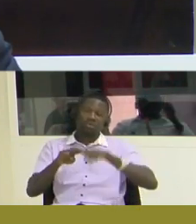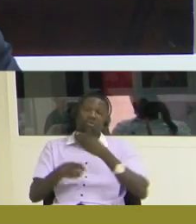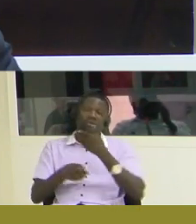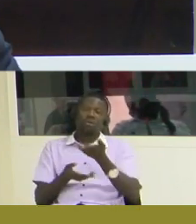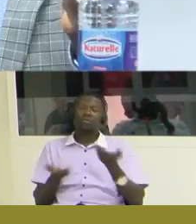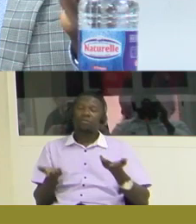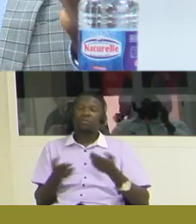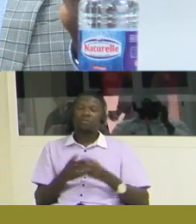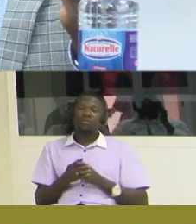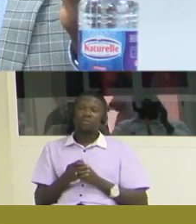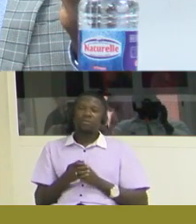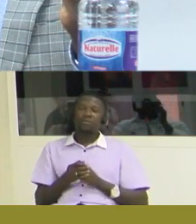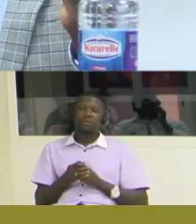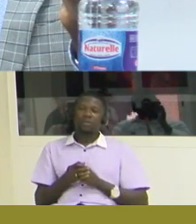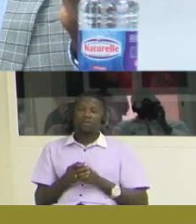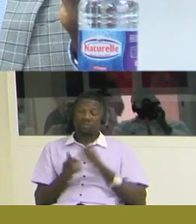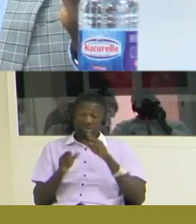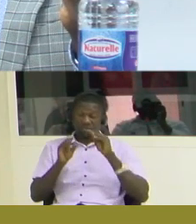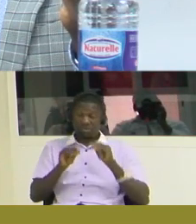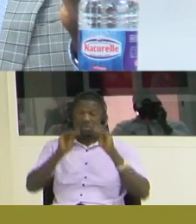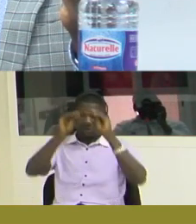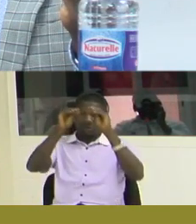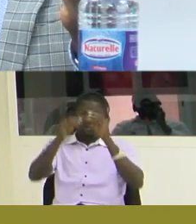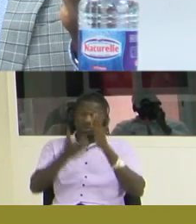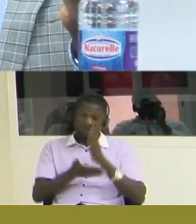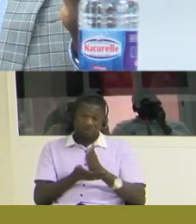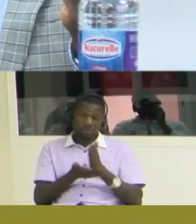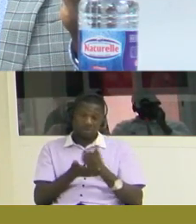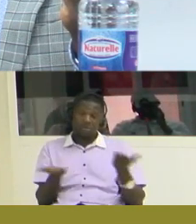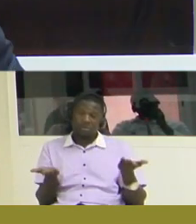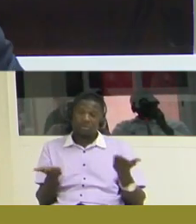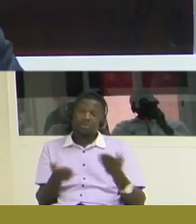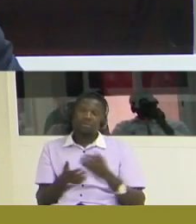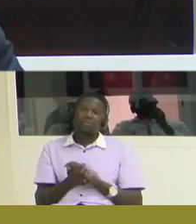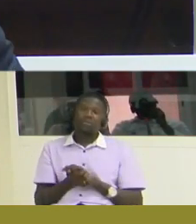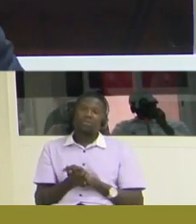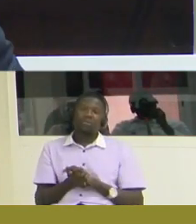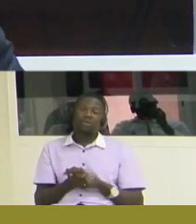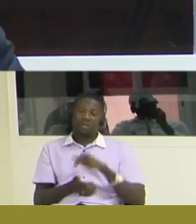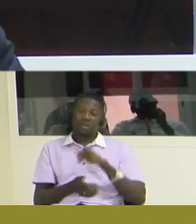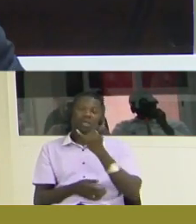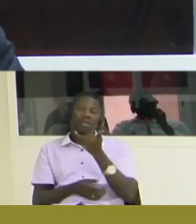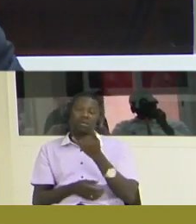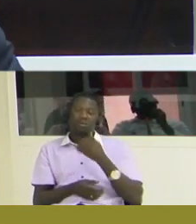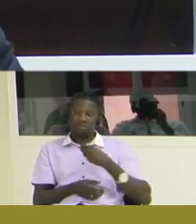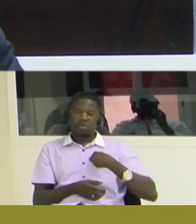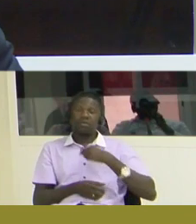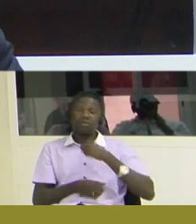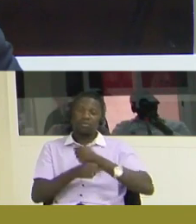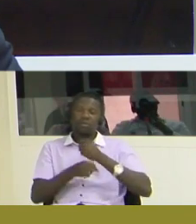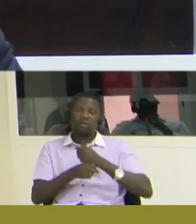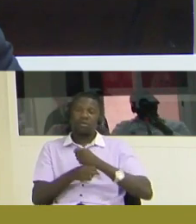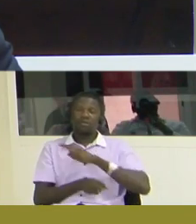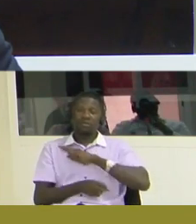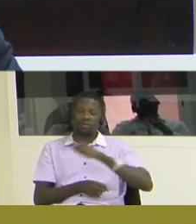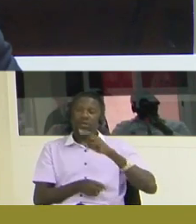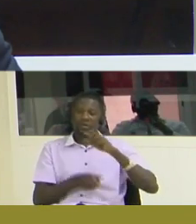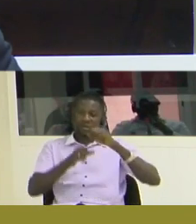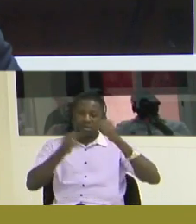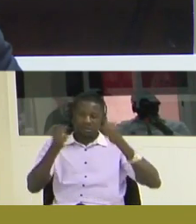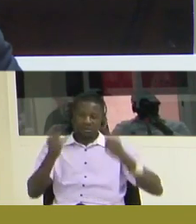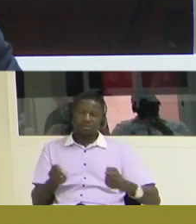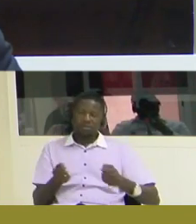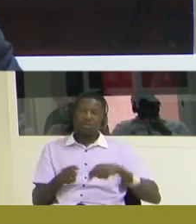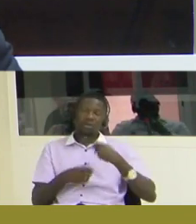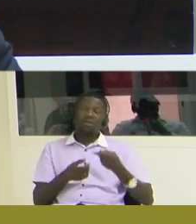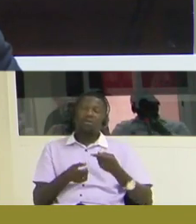but a promotion nonetheless well yes I was made vice chairman of the AF PRC in